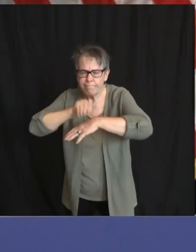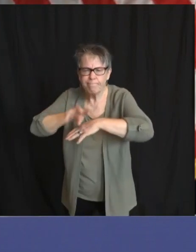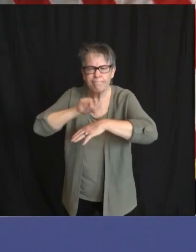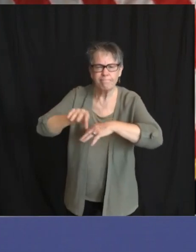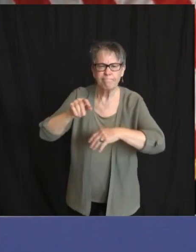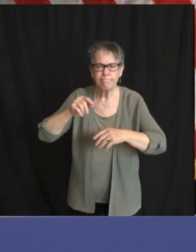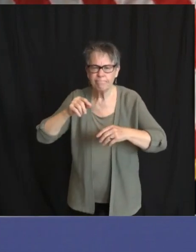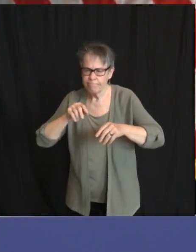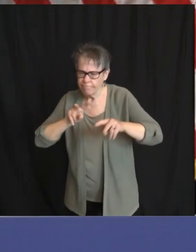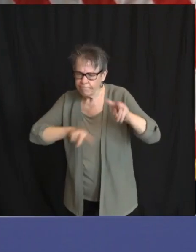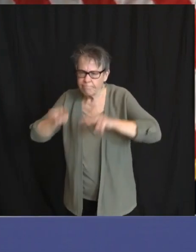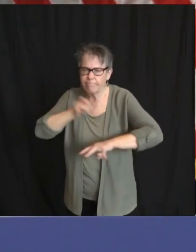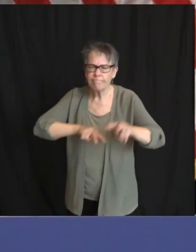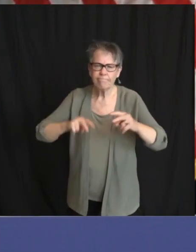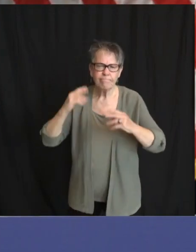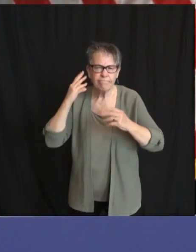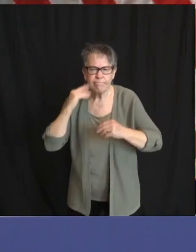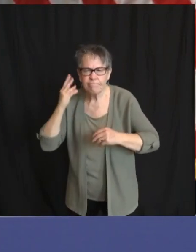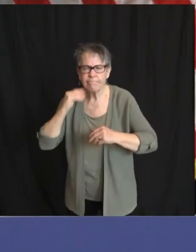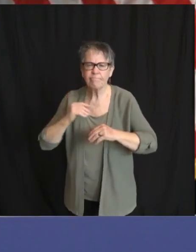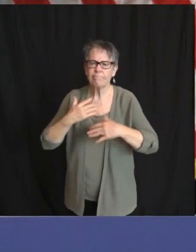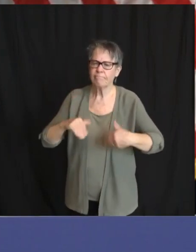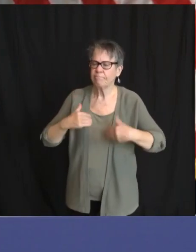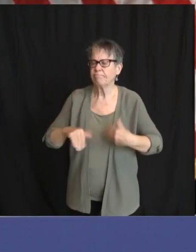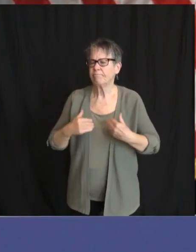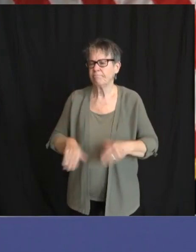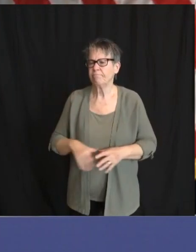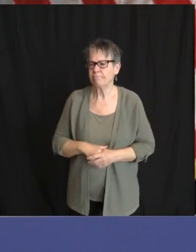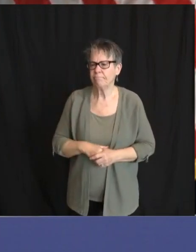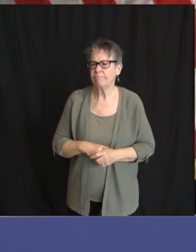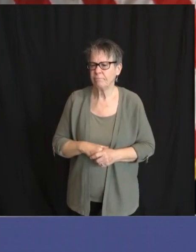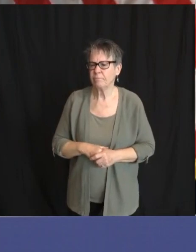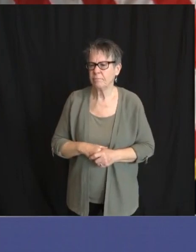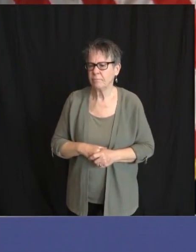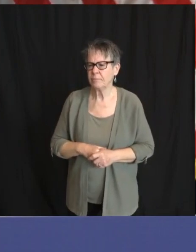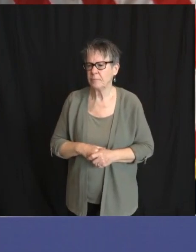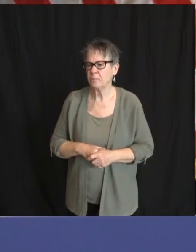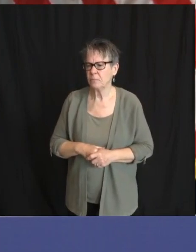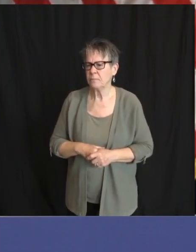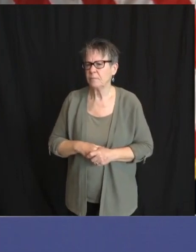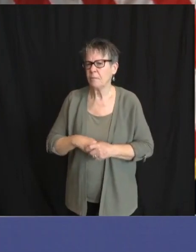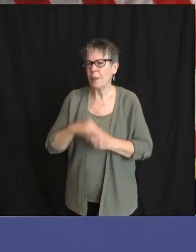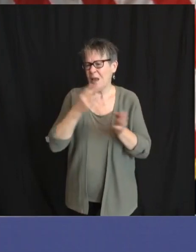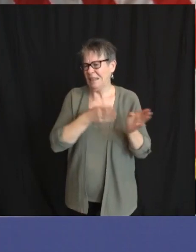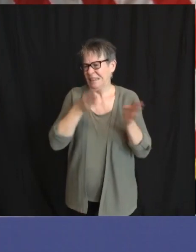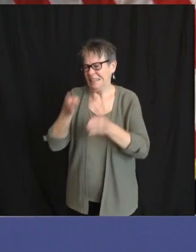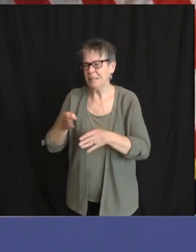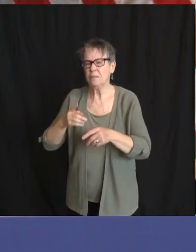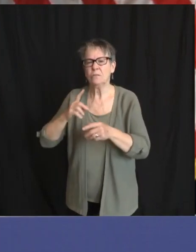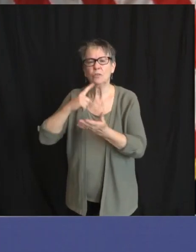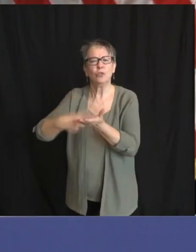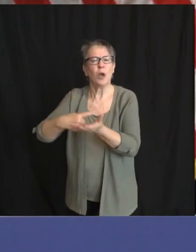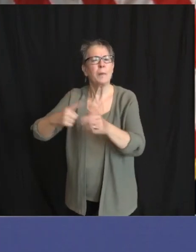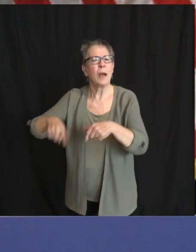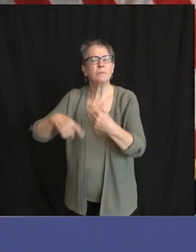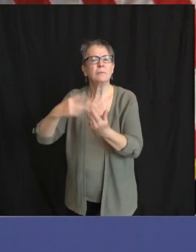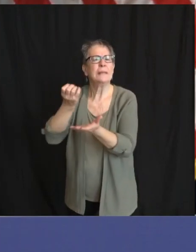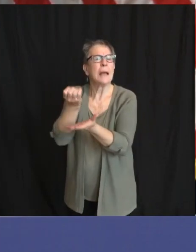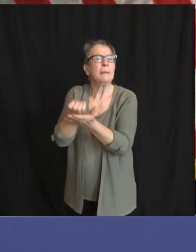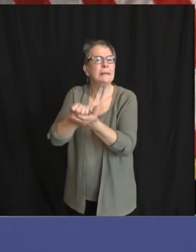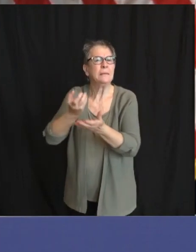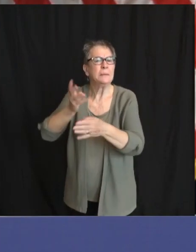there is clearly, of the 6 mileposts, 4 of them are heavy healthcare. Get the curves down, testing